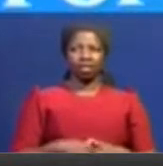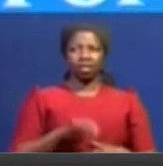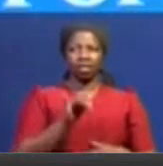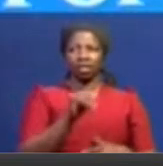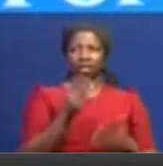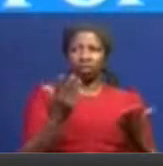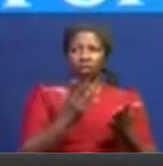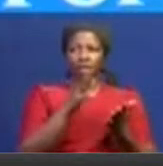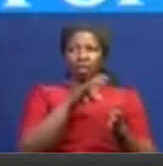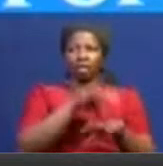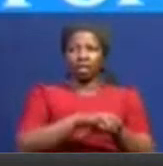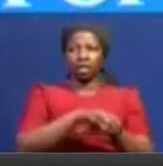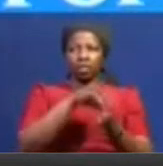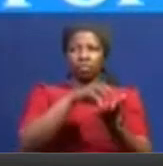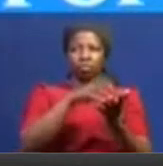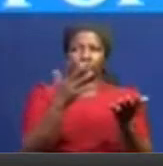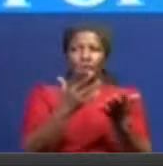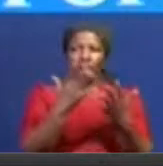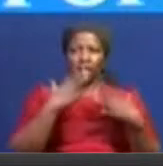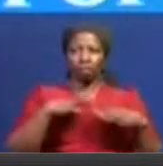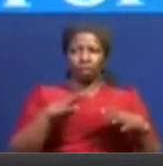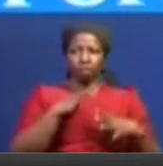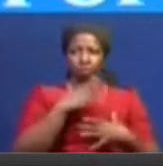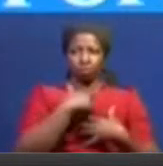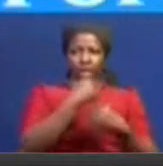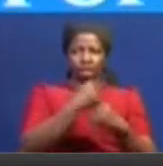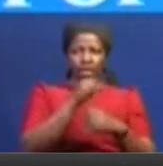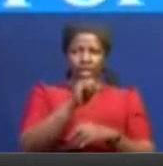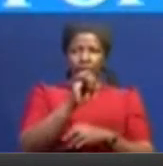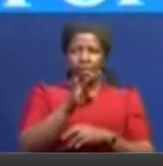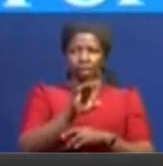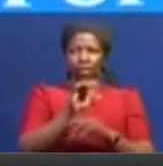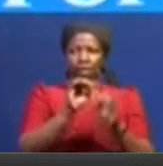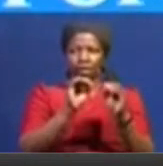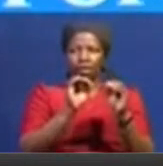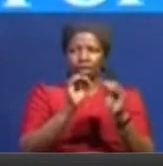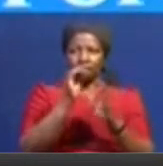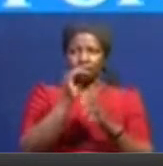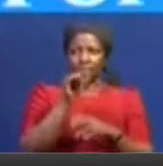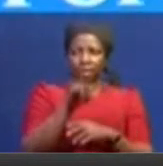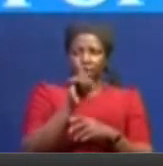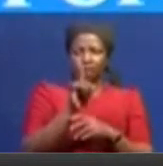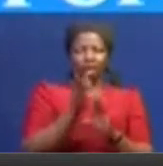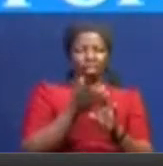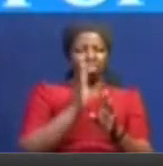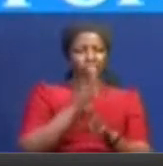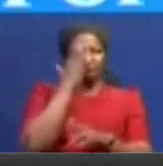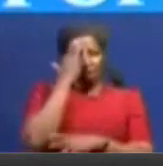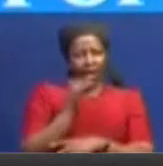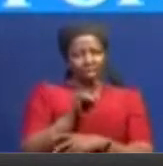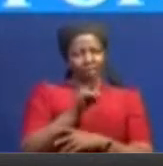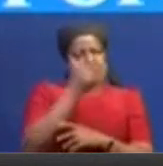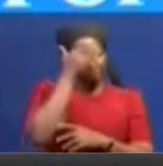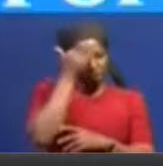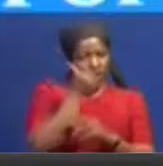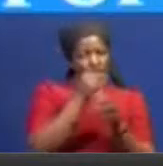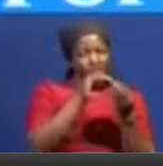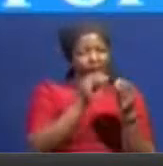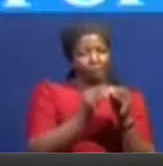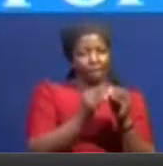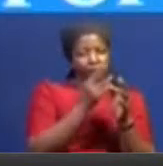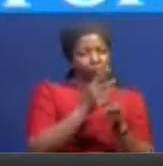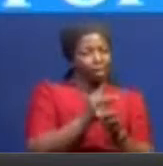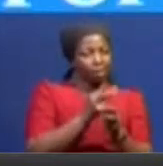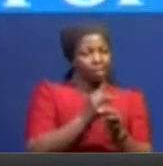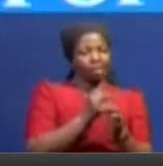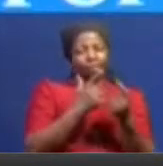a situation where people do not trust Iebc. Why are they dissenting? It is mathematics. But you see, if I come and give my reason